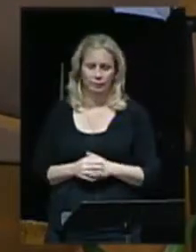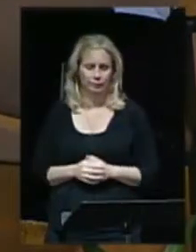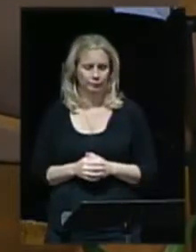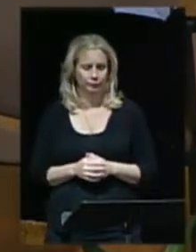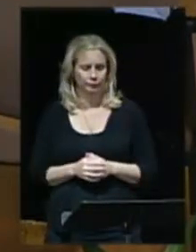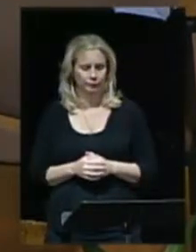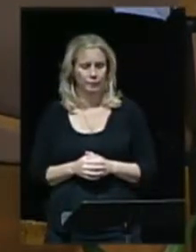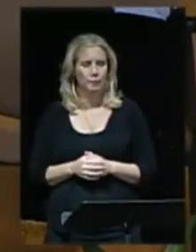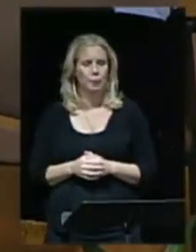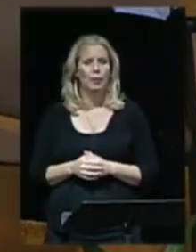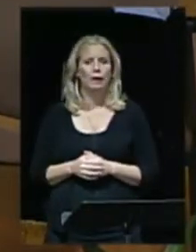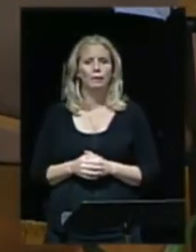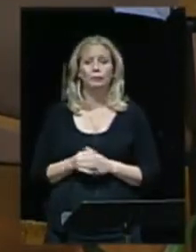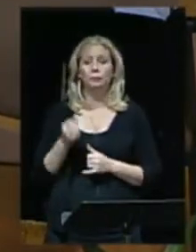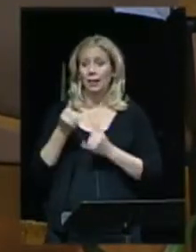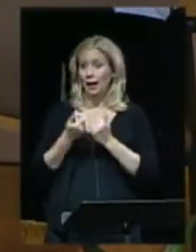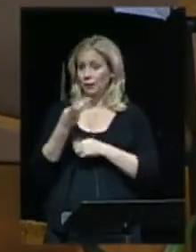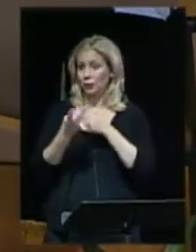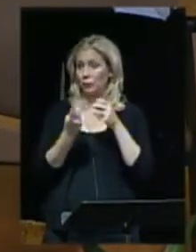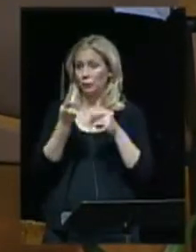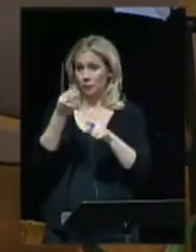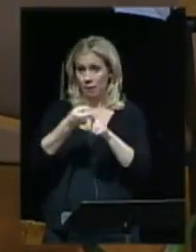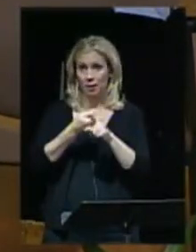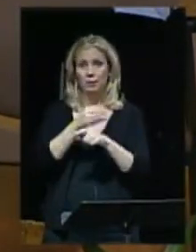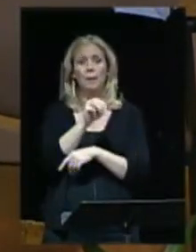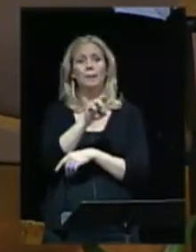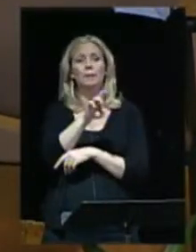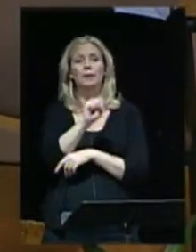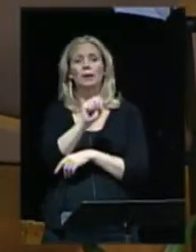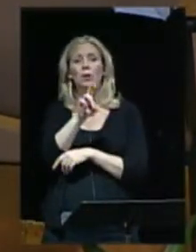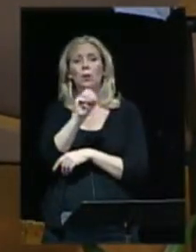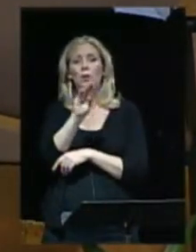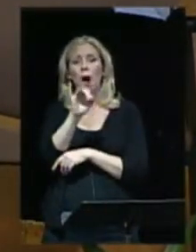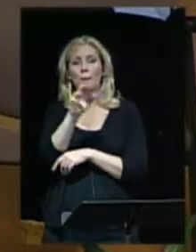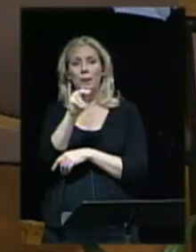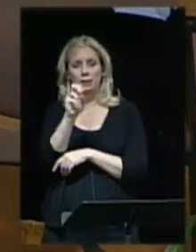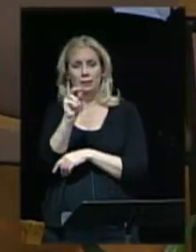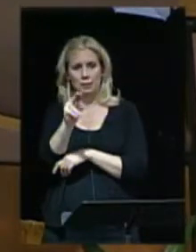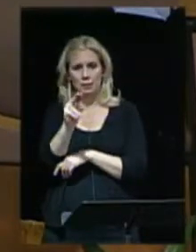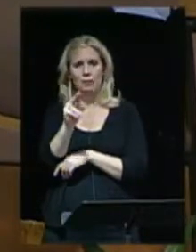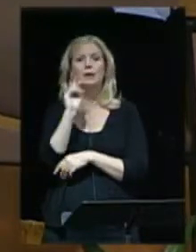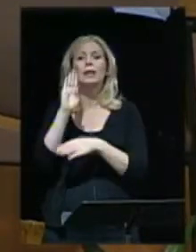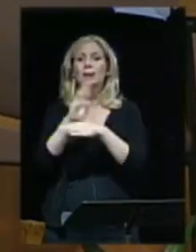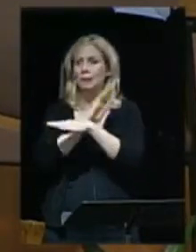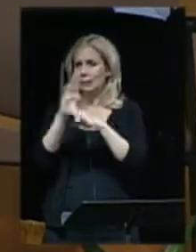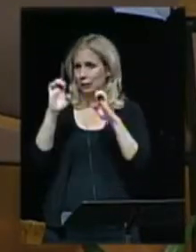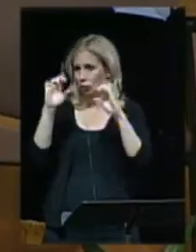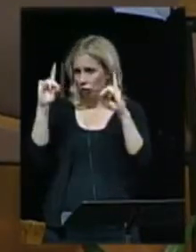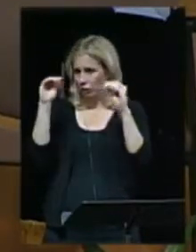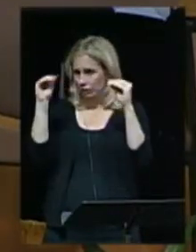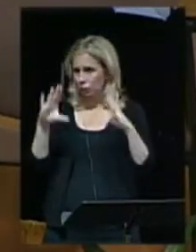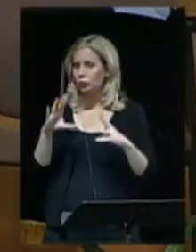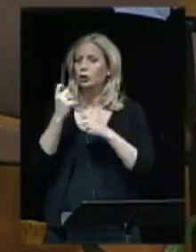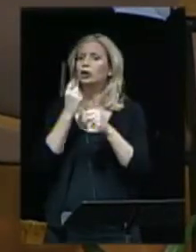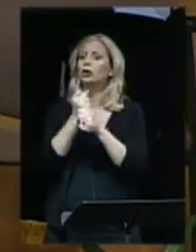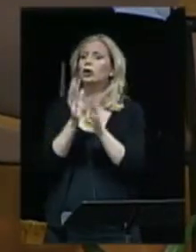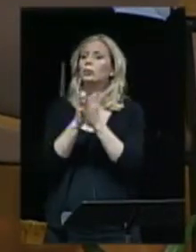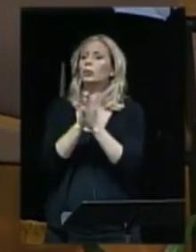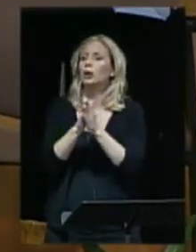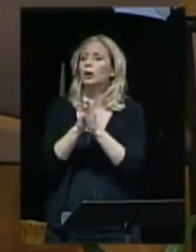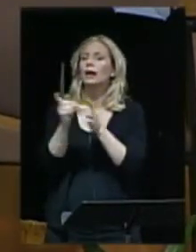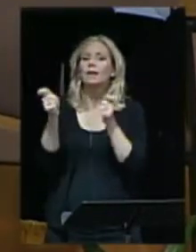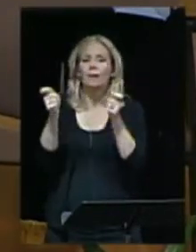Over the past few months, Mrs. Robinson, the business education teacher and yearbook advisor at North High, along with students